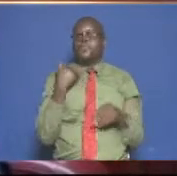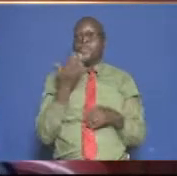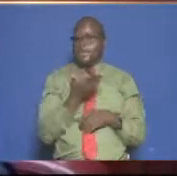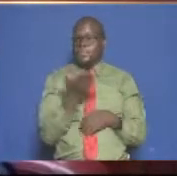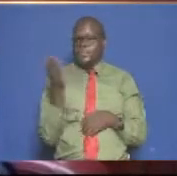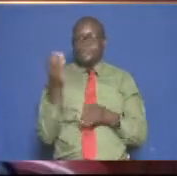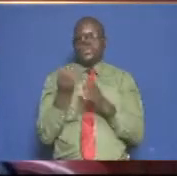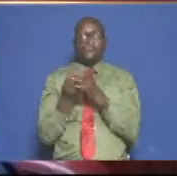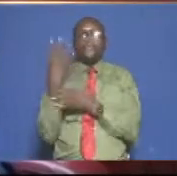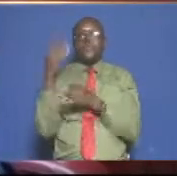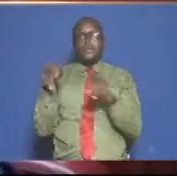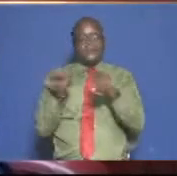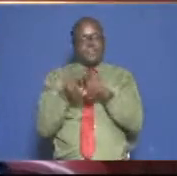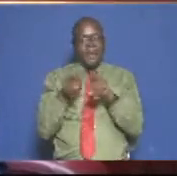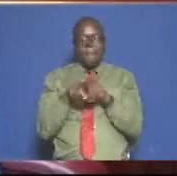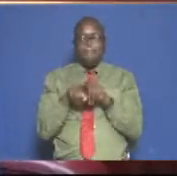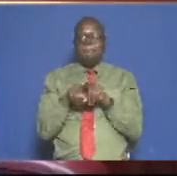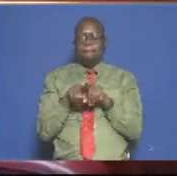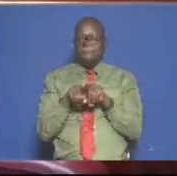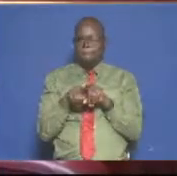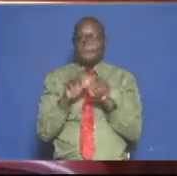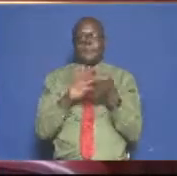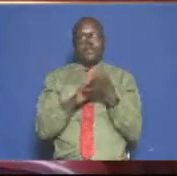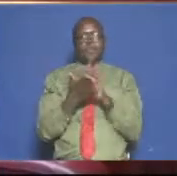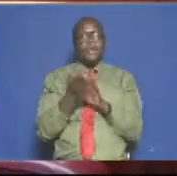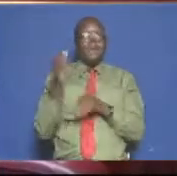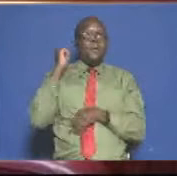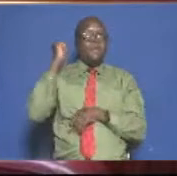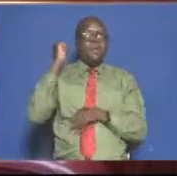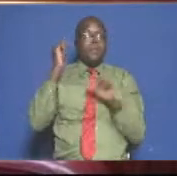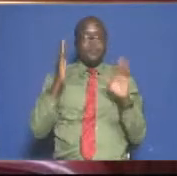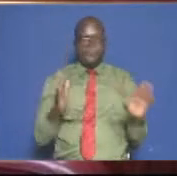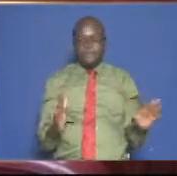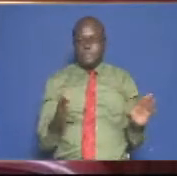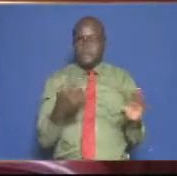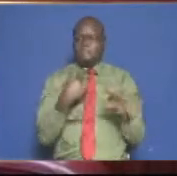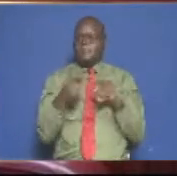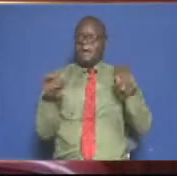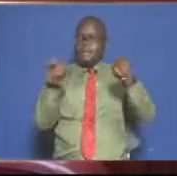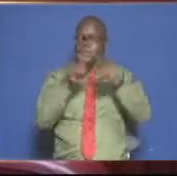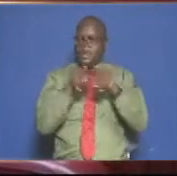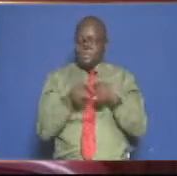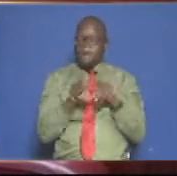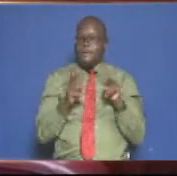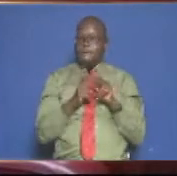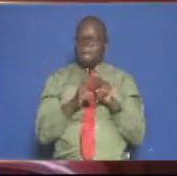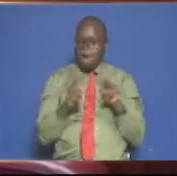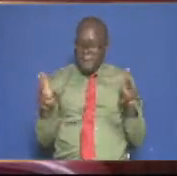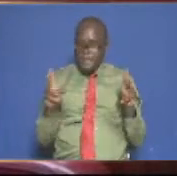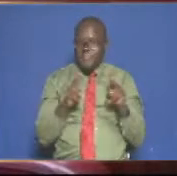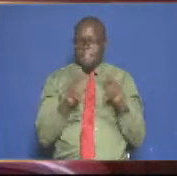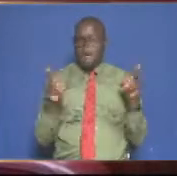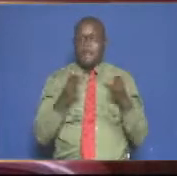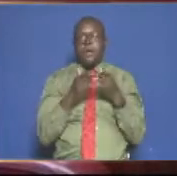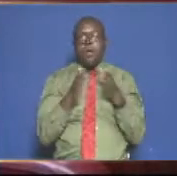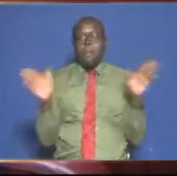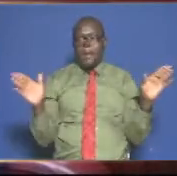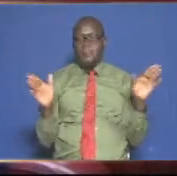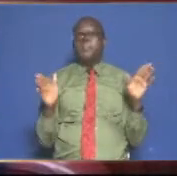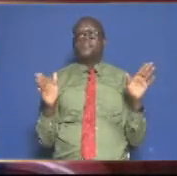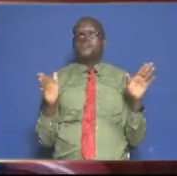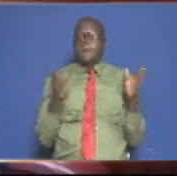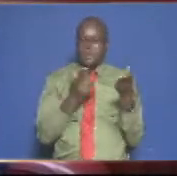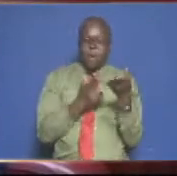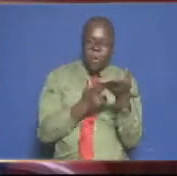grow as much as he grew politically, but also very, very open and candid and